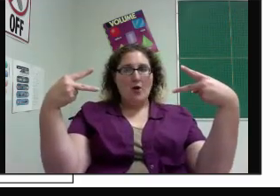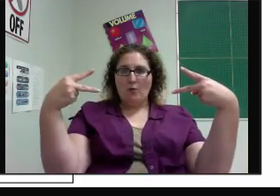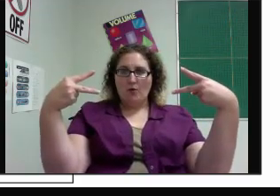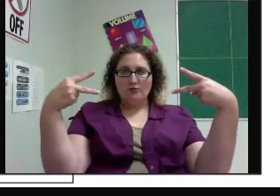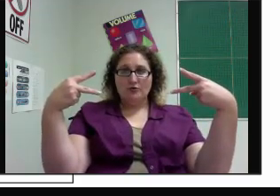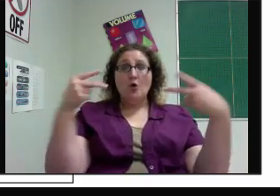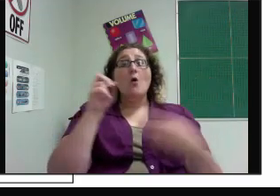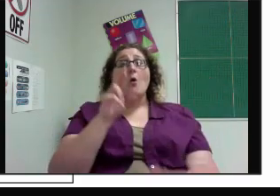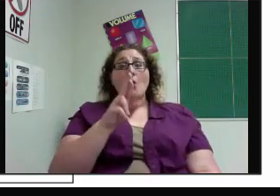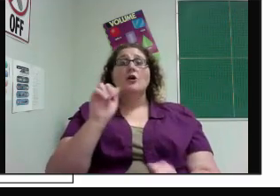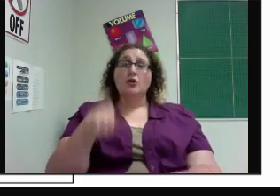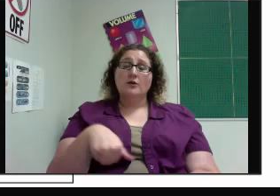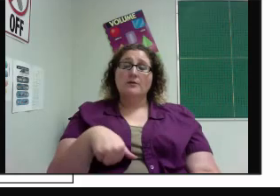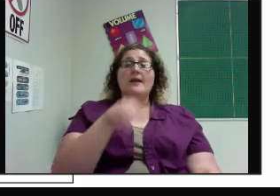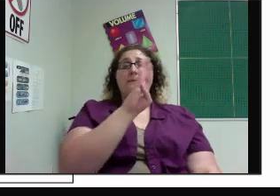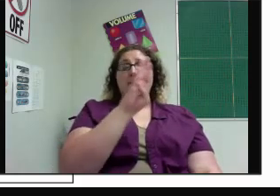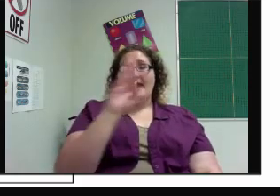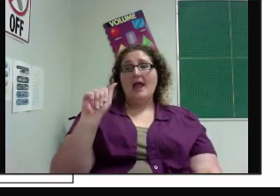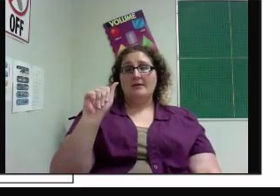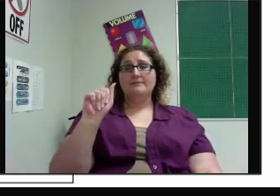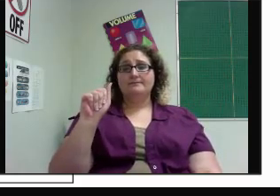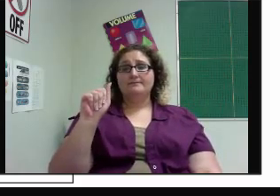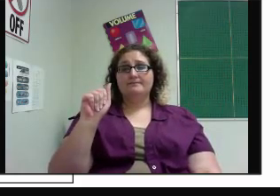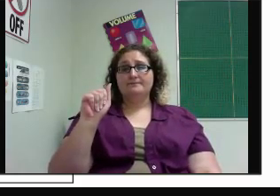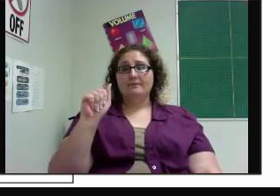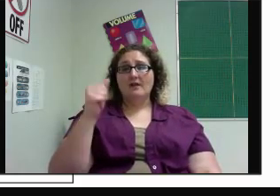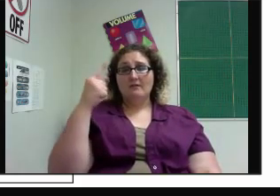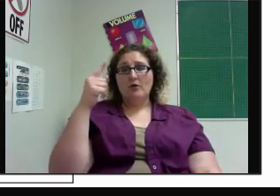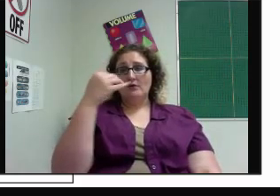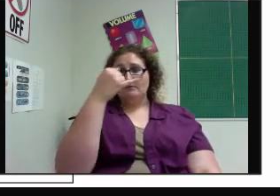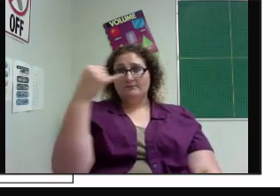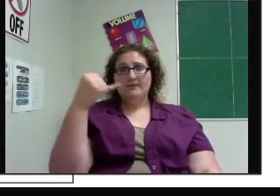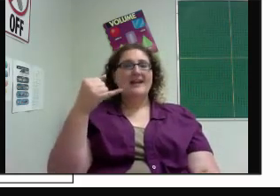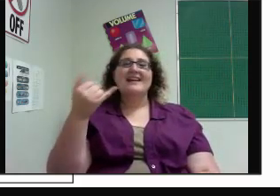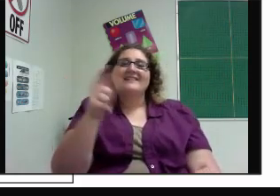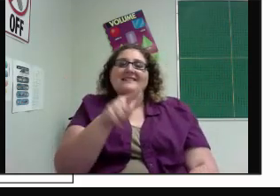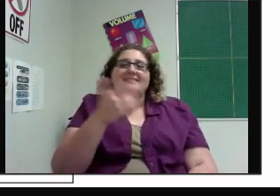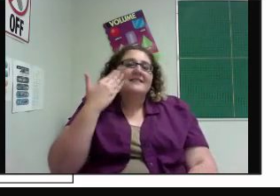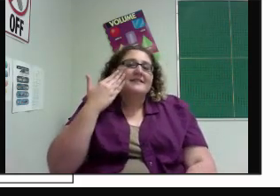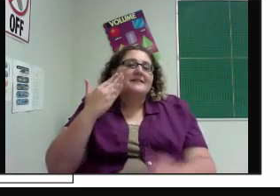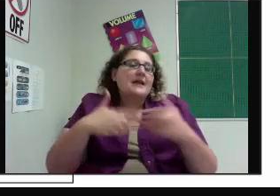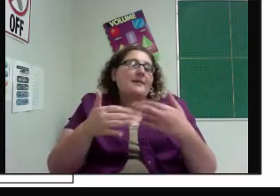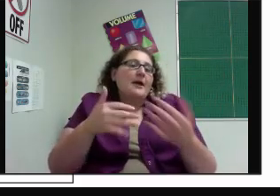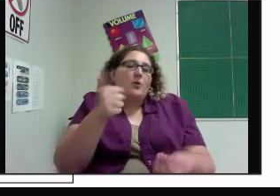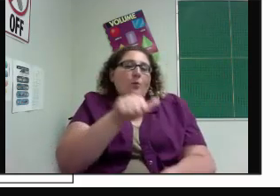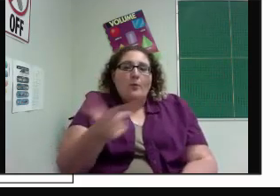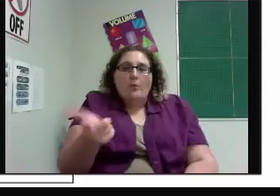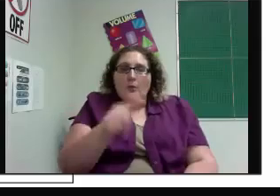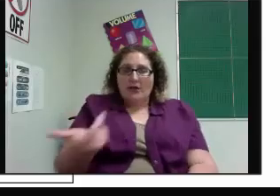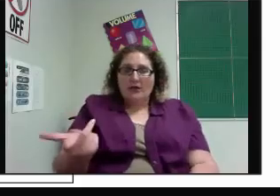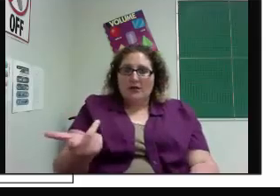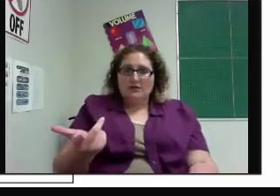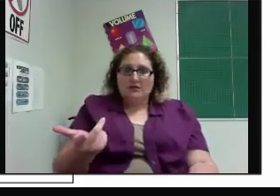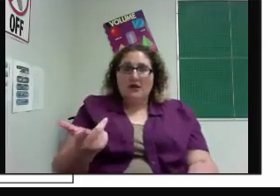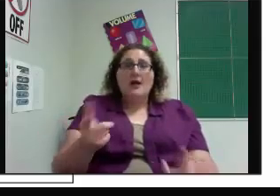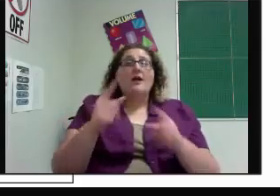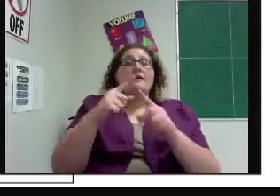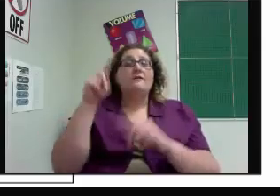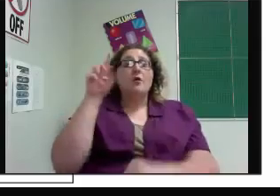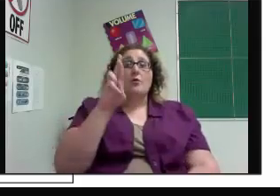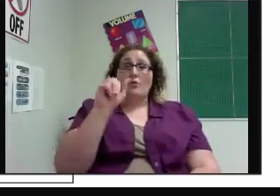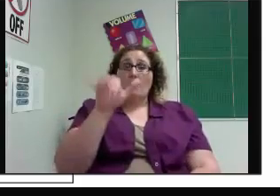arrows. Or it could be segment BA. For a segment, the order does not matter. On a ray, it